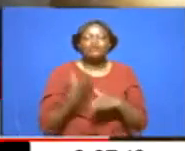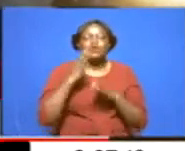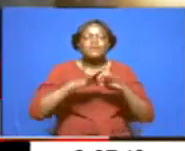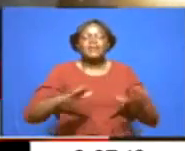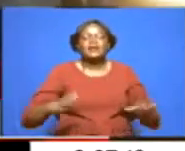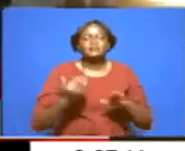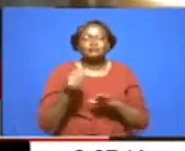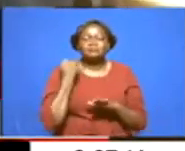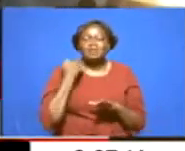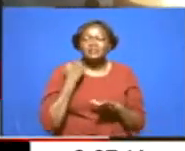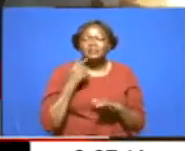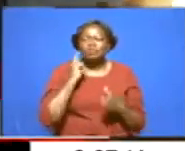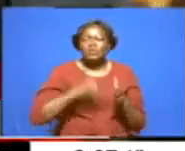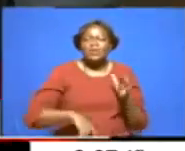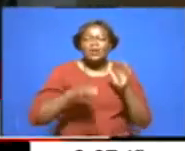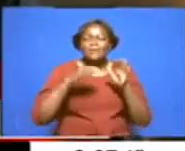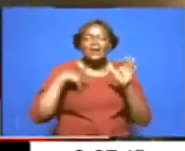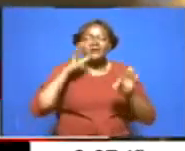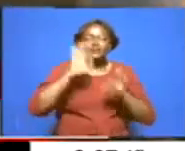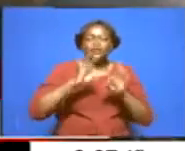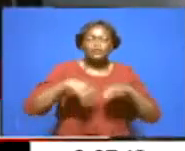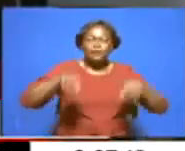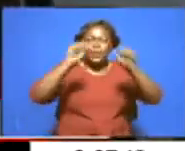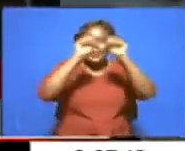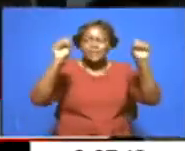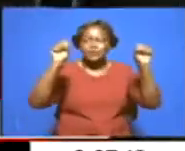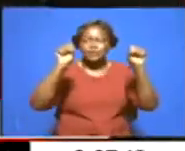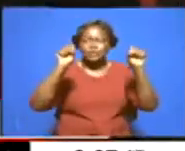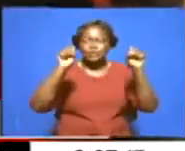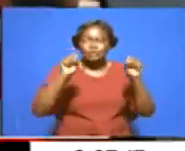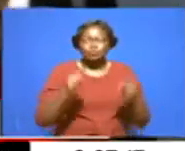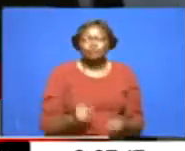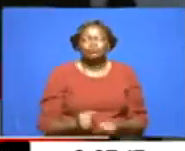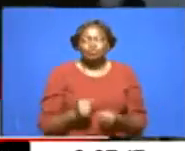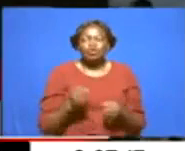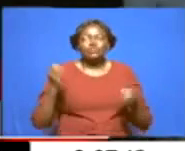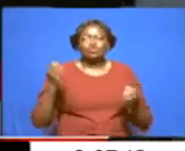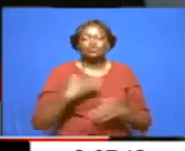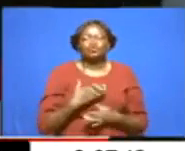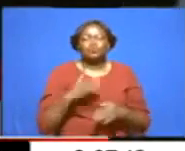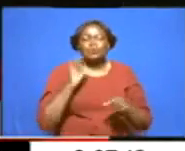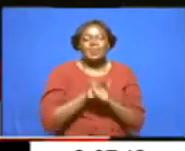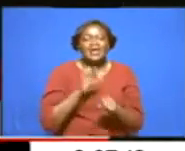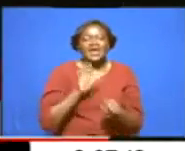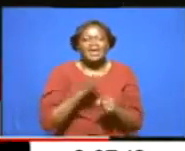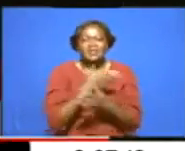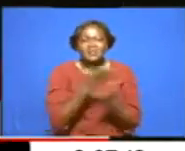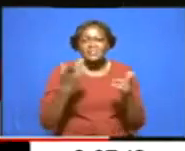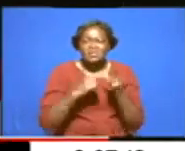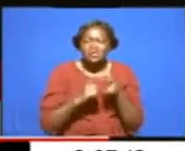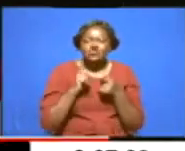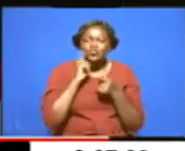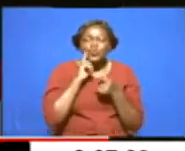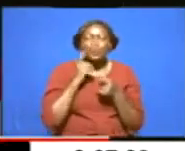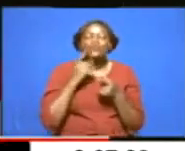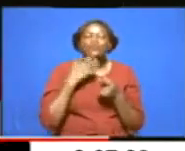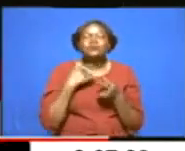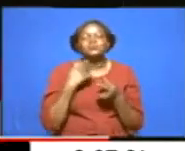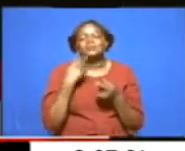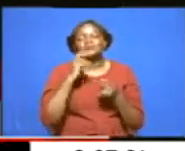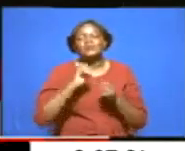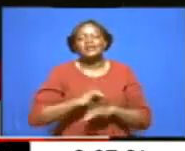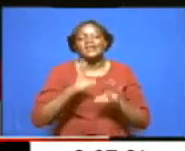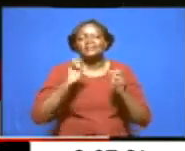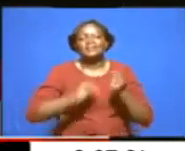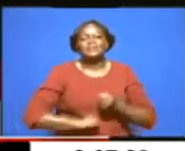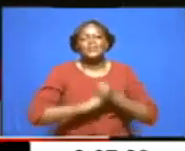said that my choice for presidency will shock so many of you. And indeed, tomorrow is when we expect him to come out clear on whether he supports Raila